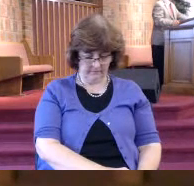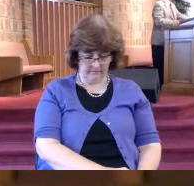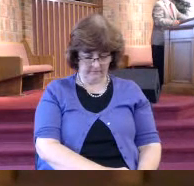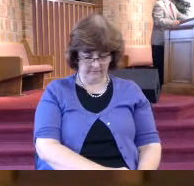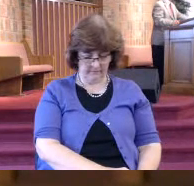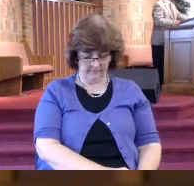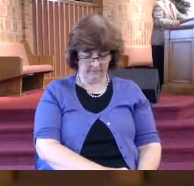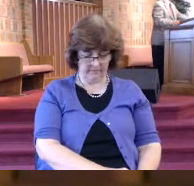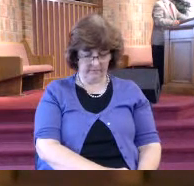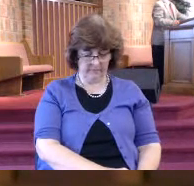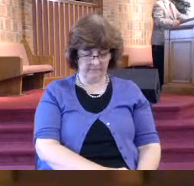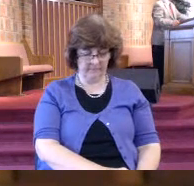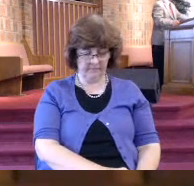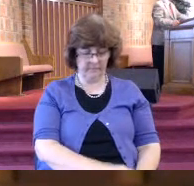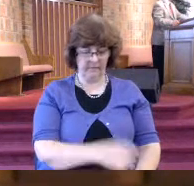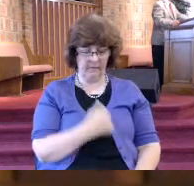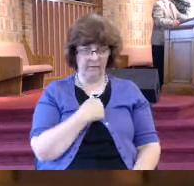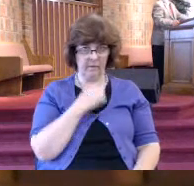Now